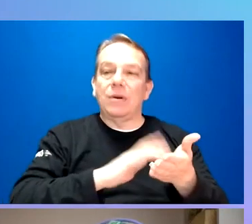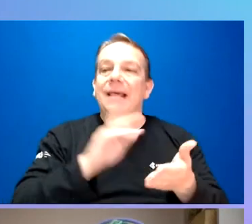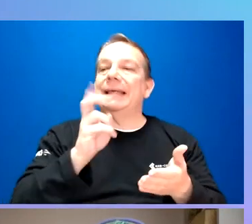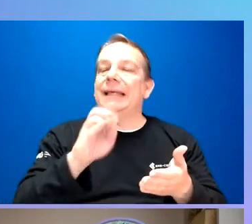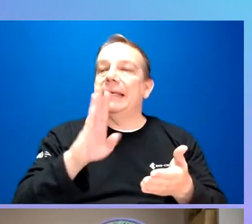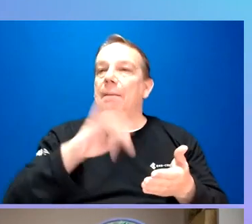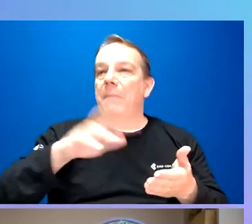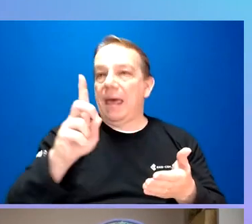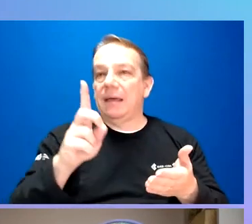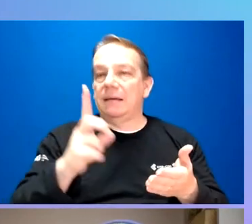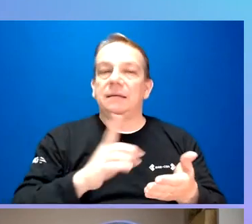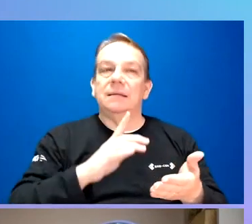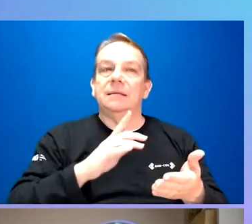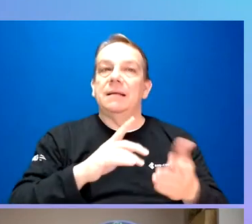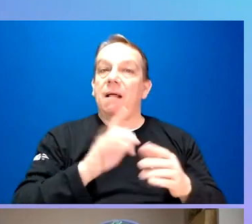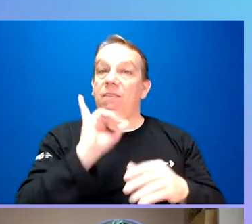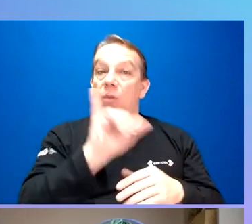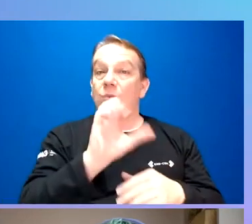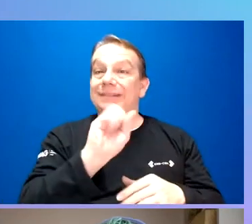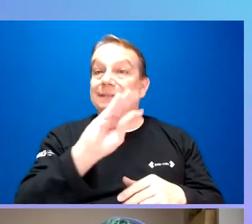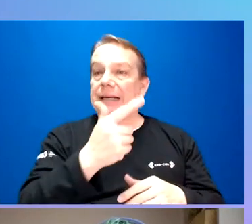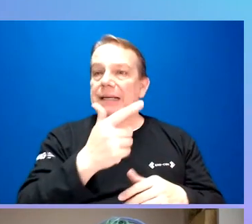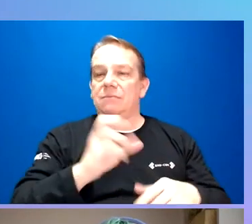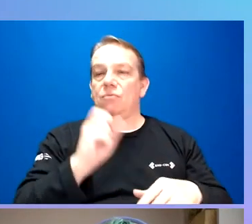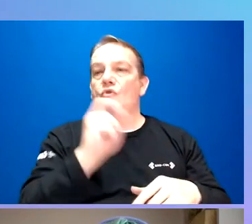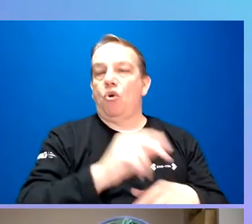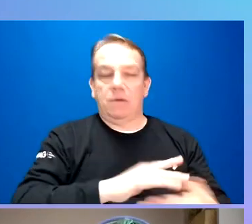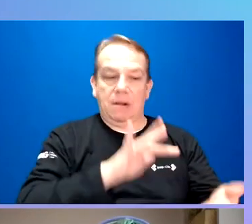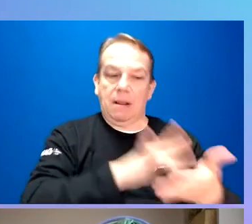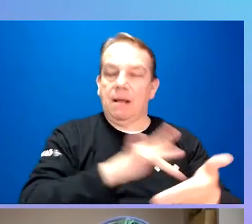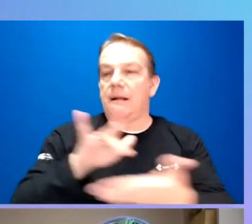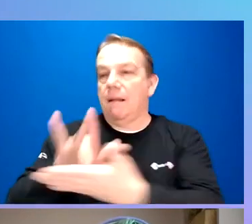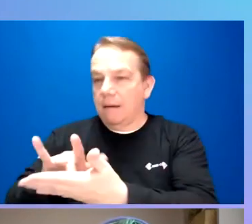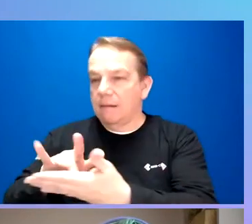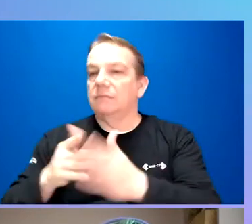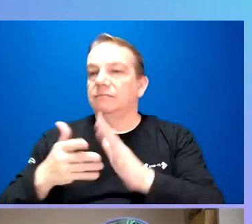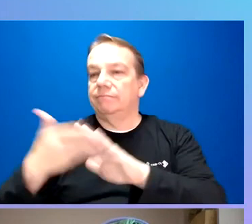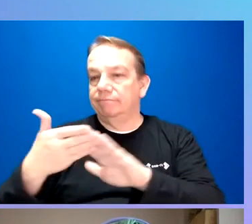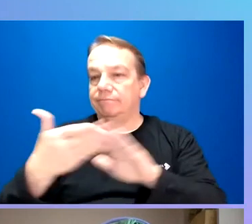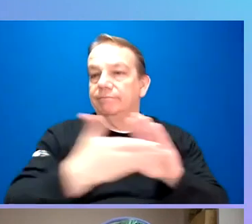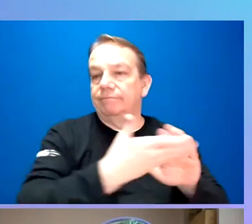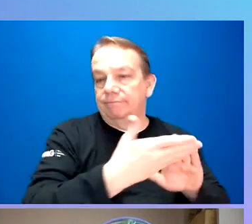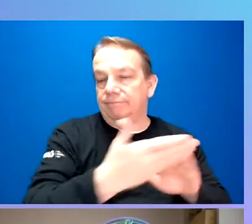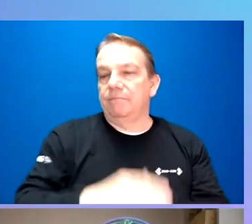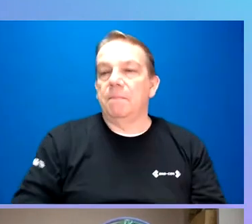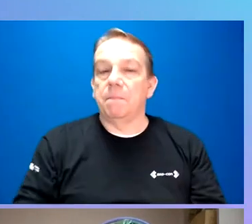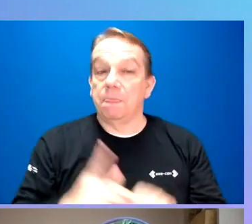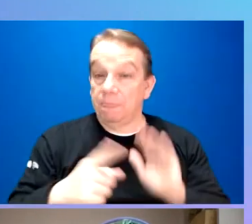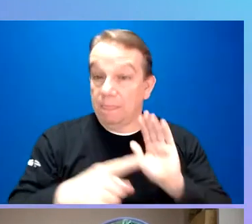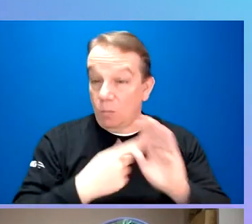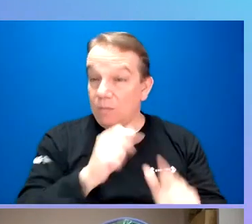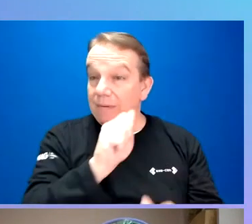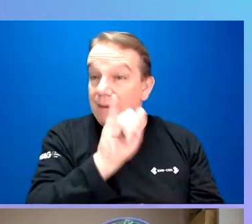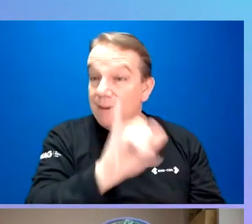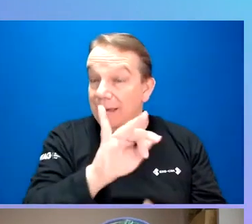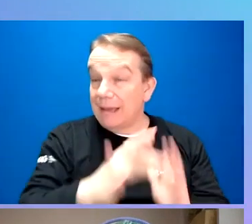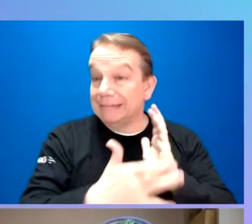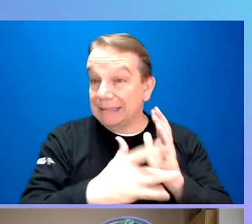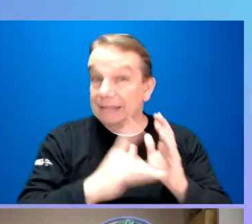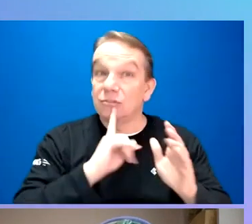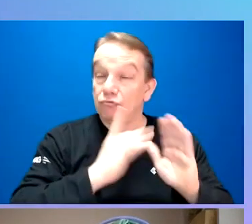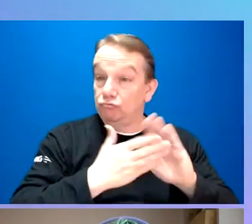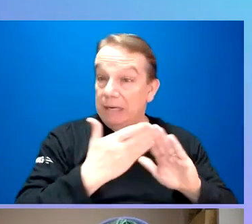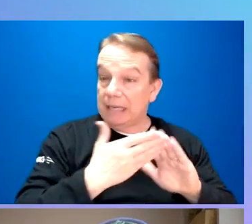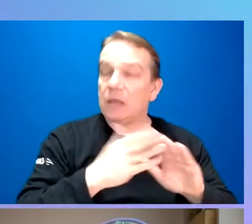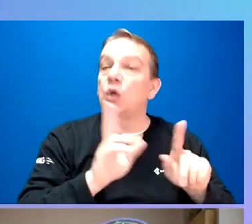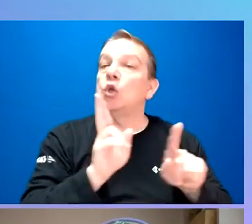have those settings turned on. And then what you'll observe is that once an assistive technology that uses a